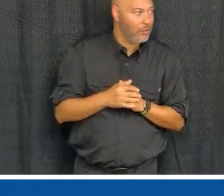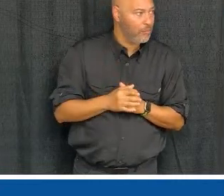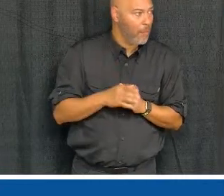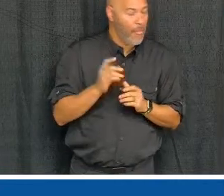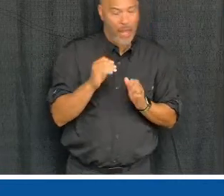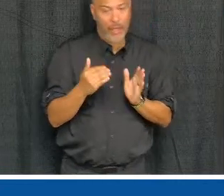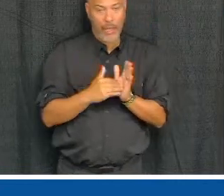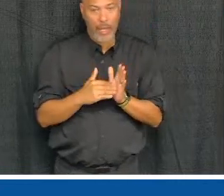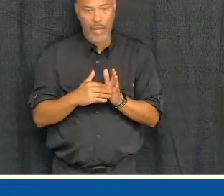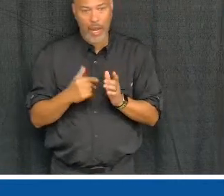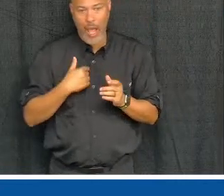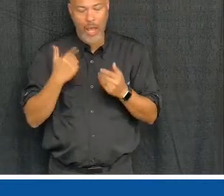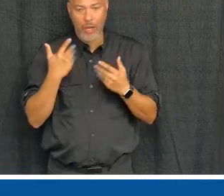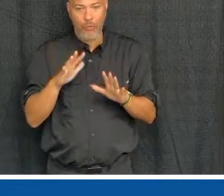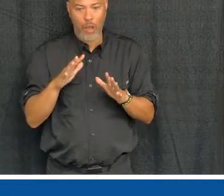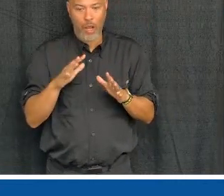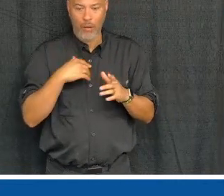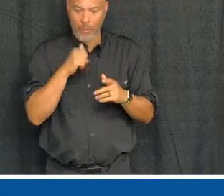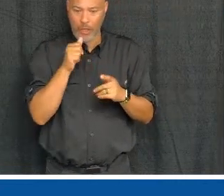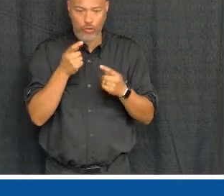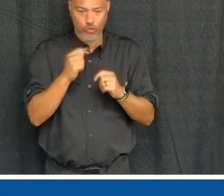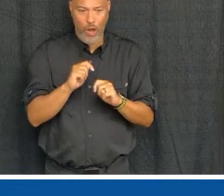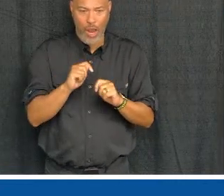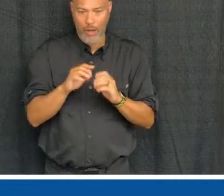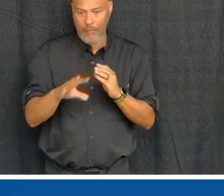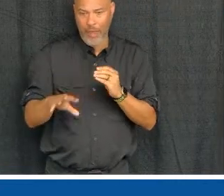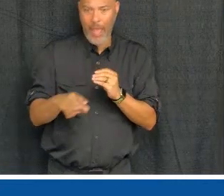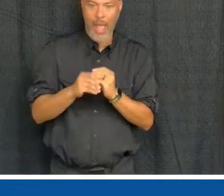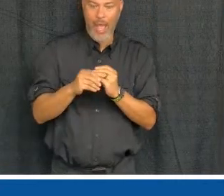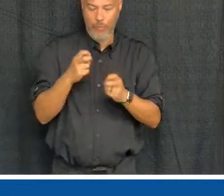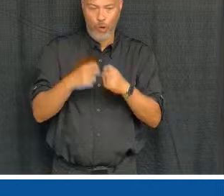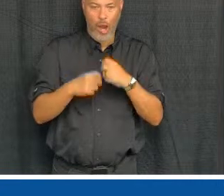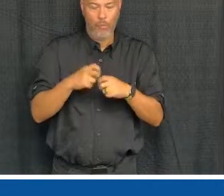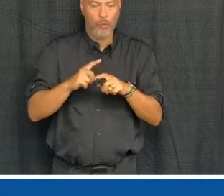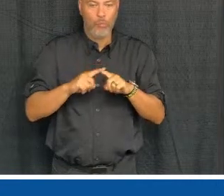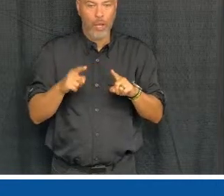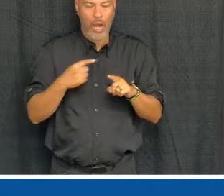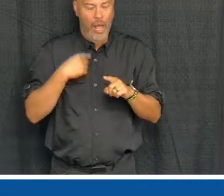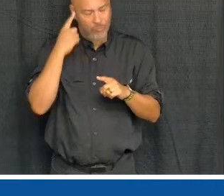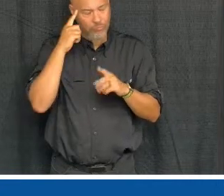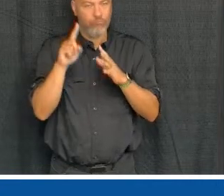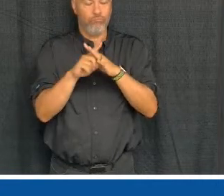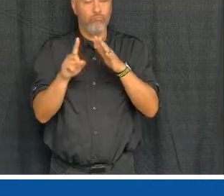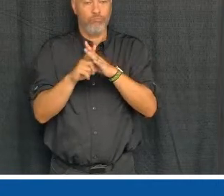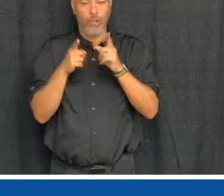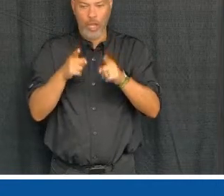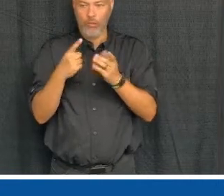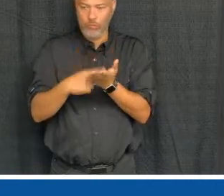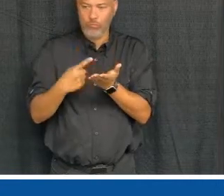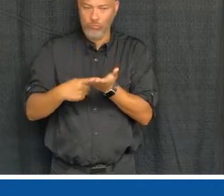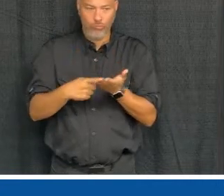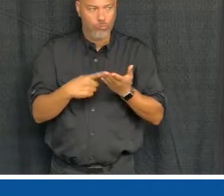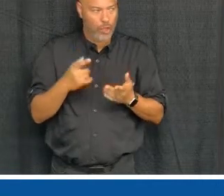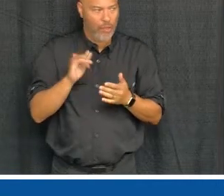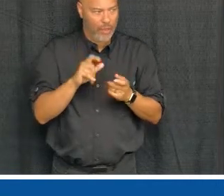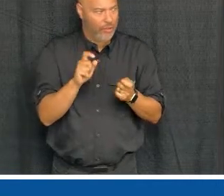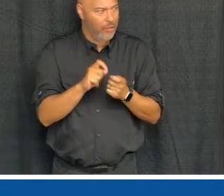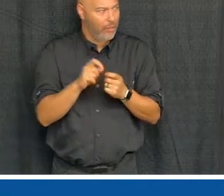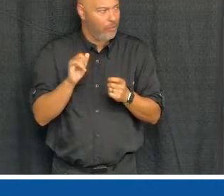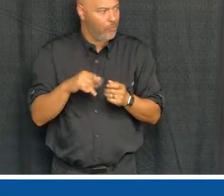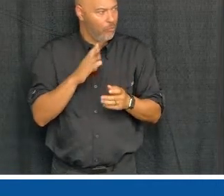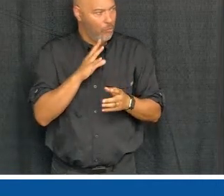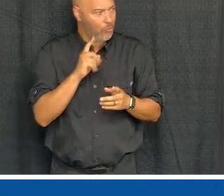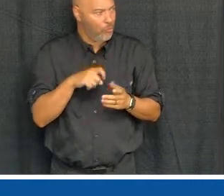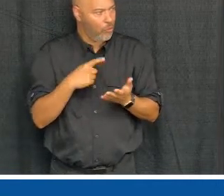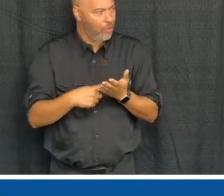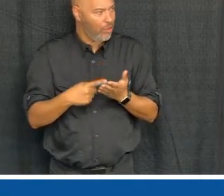again, I wasn't trying to be, No, those are good add questions. any Yeah. issues. It was just things I thought of, and this is executive session where we're supposed to